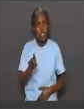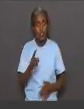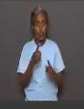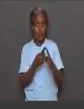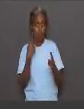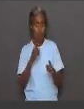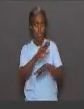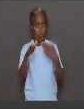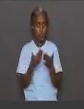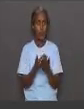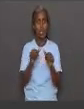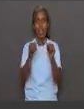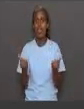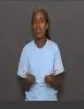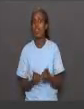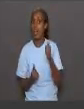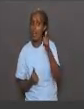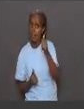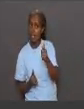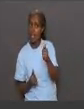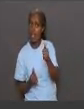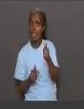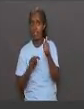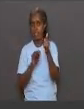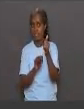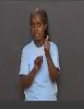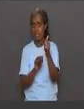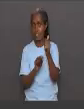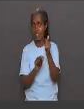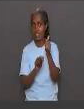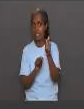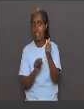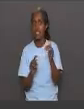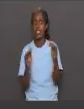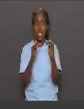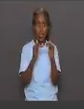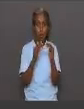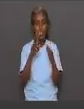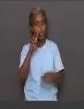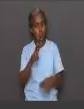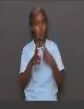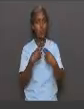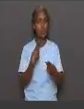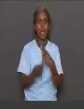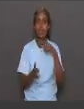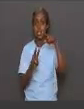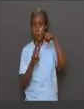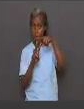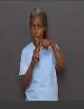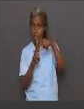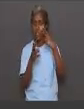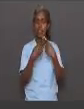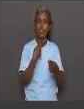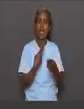for total area, or A sub t, is 2 times